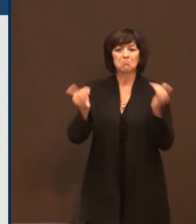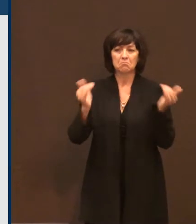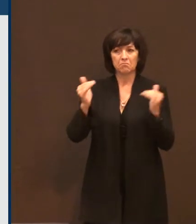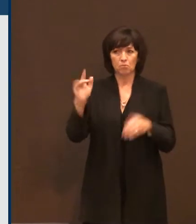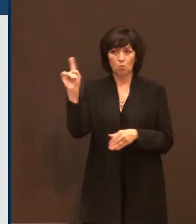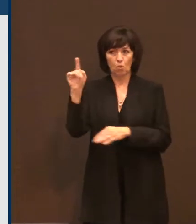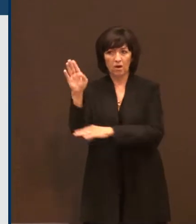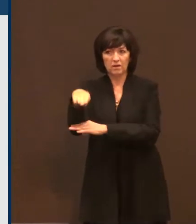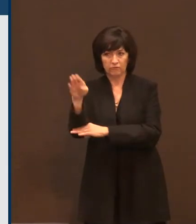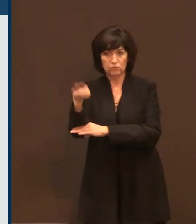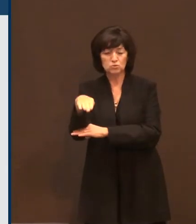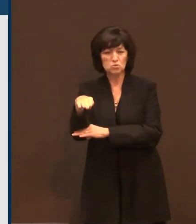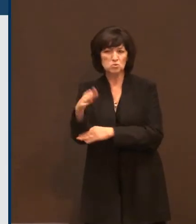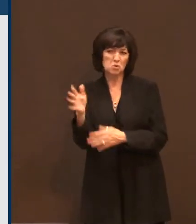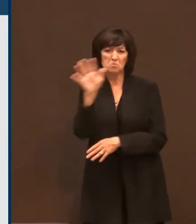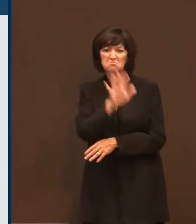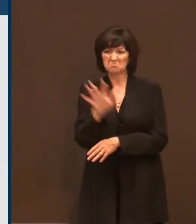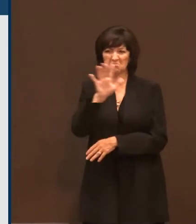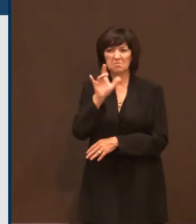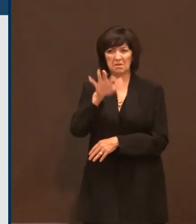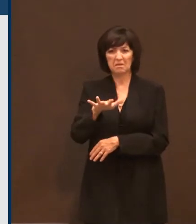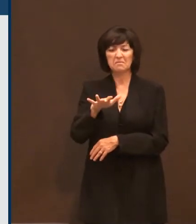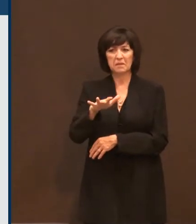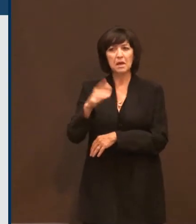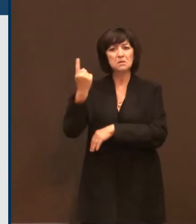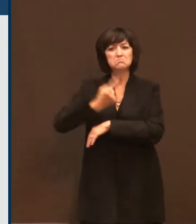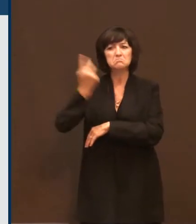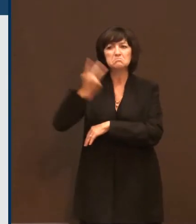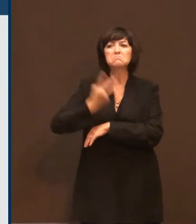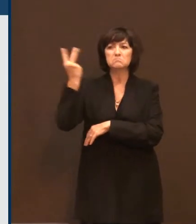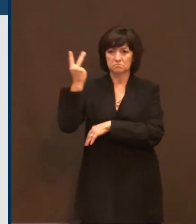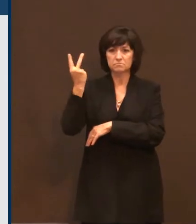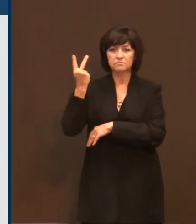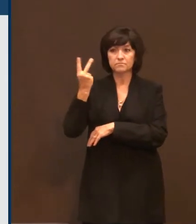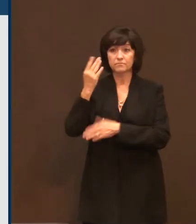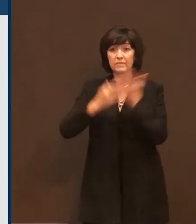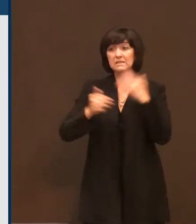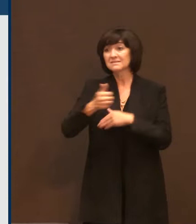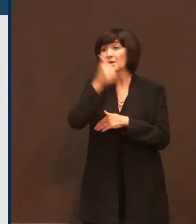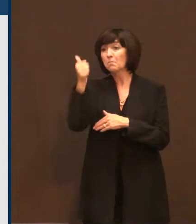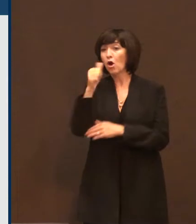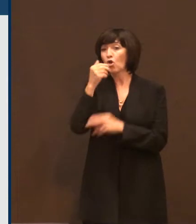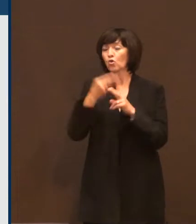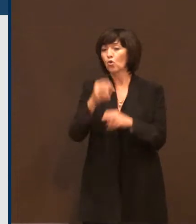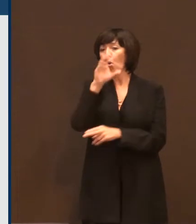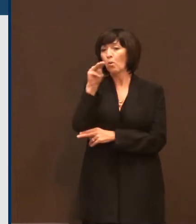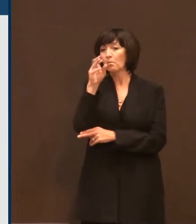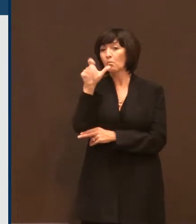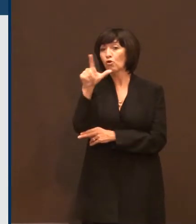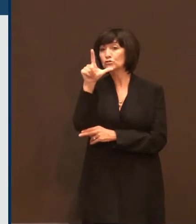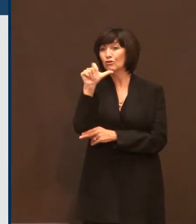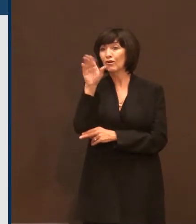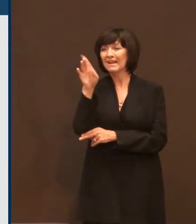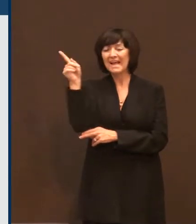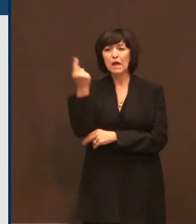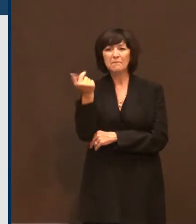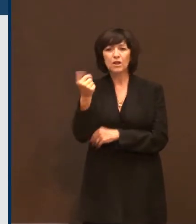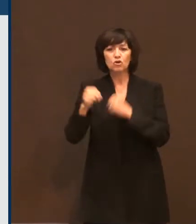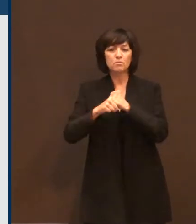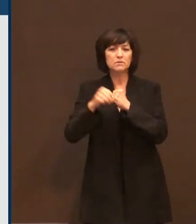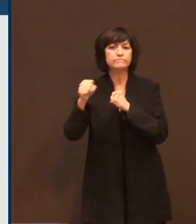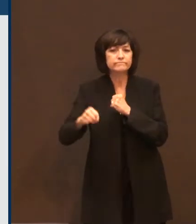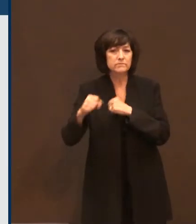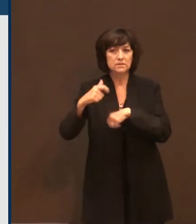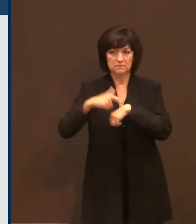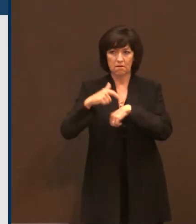once they get to the lab. So knock on wood, still much better than we're seeing in some of the commercial labs right now. But I think as we see multiple